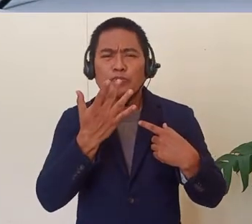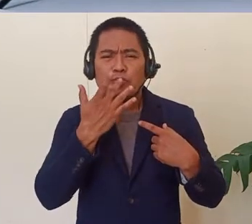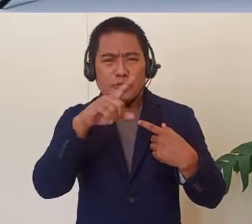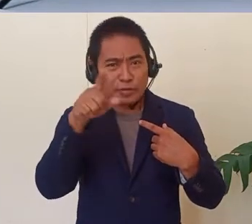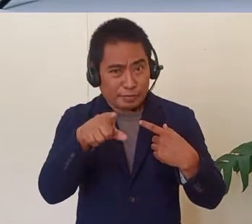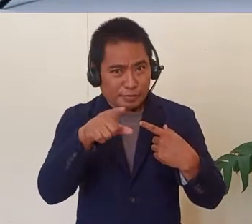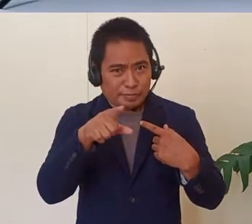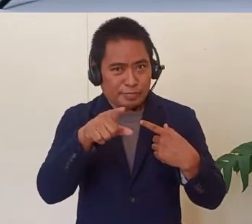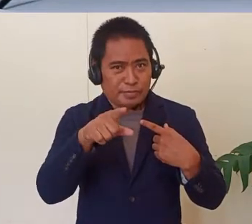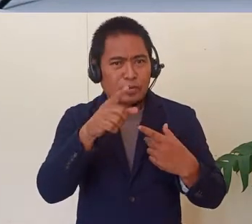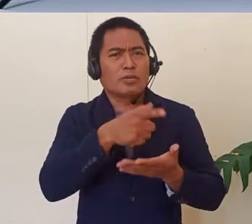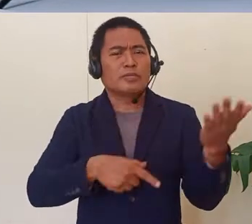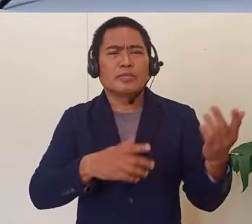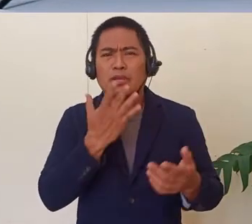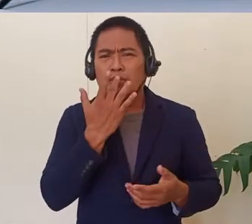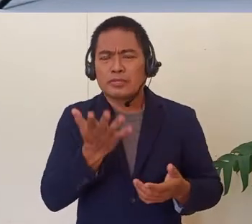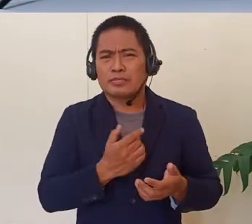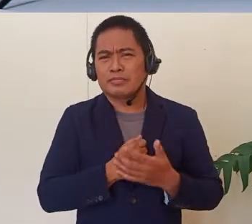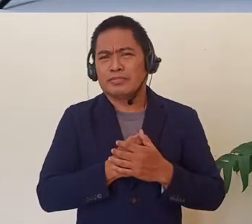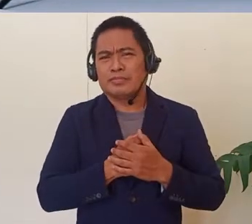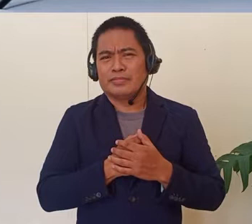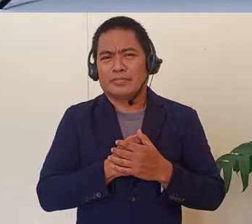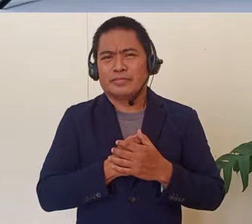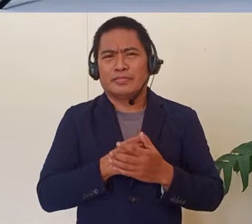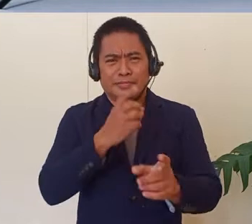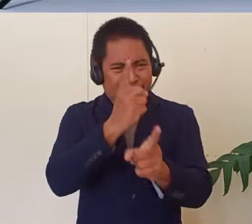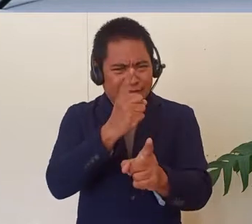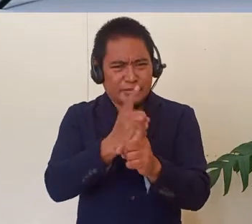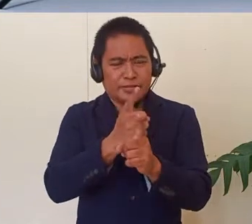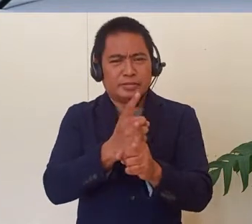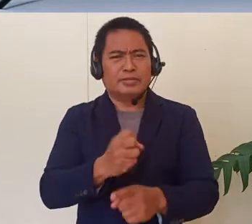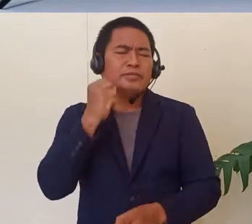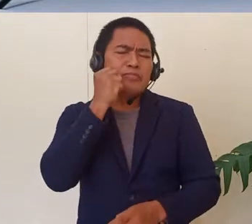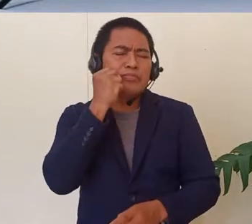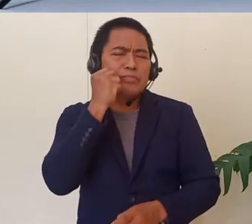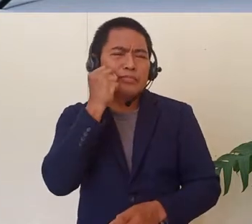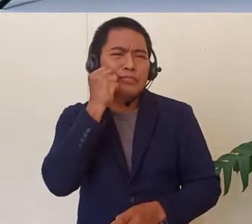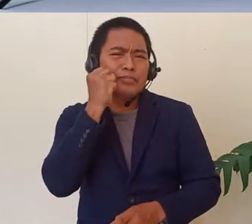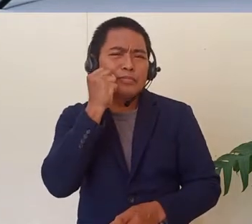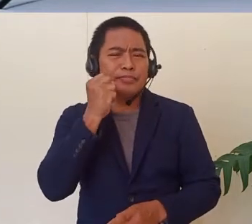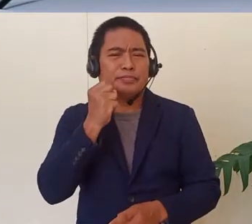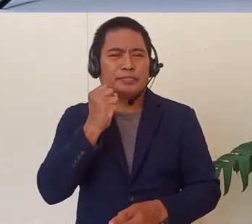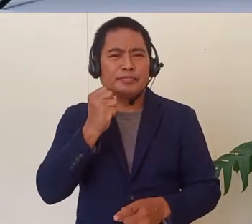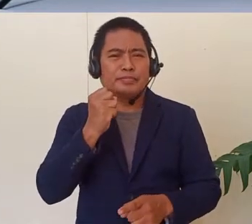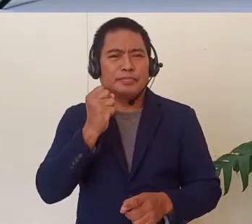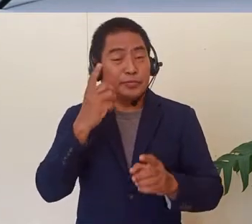Correct. It's sour. Did you know what substances are mixed with